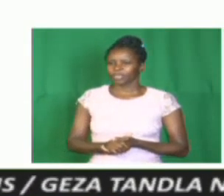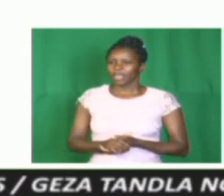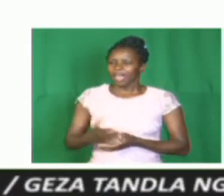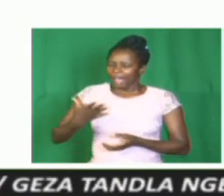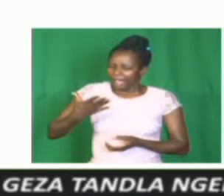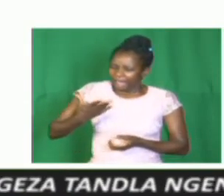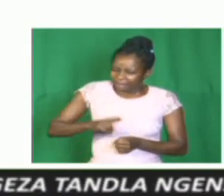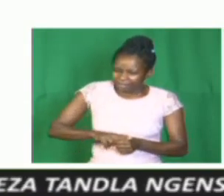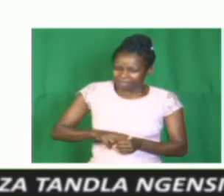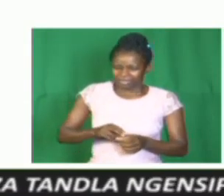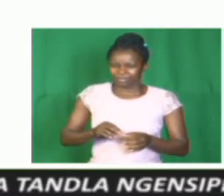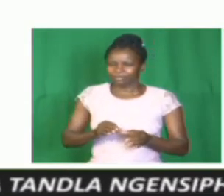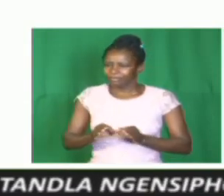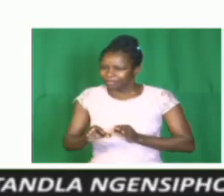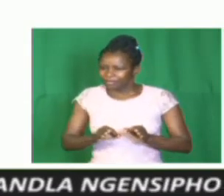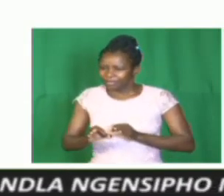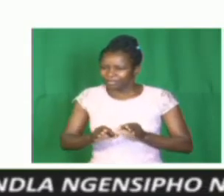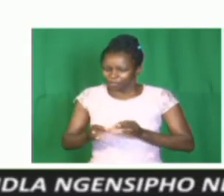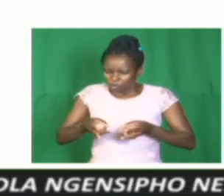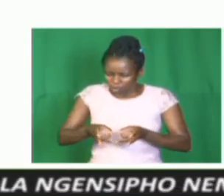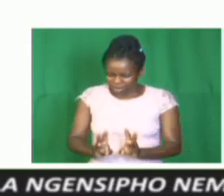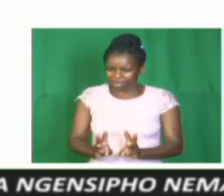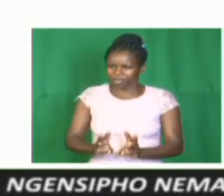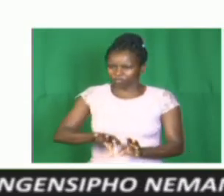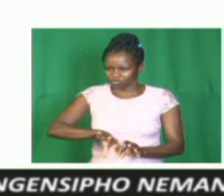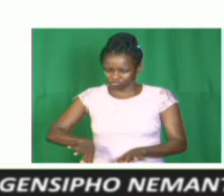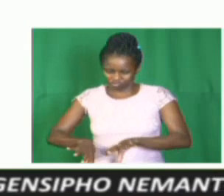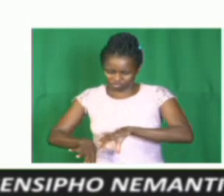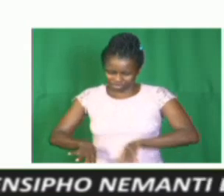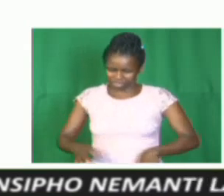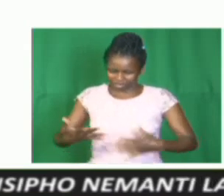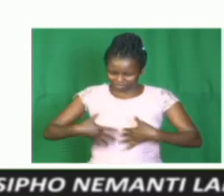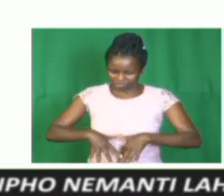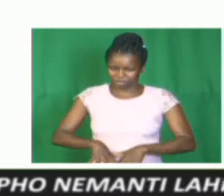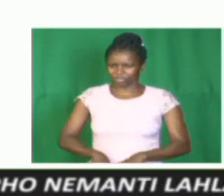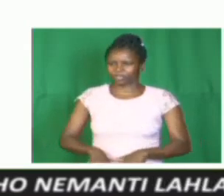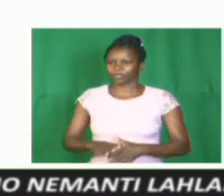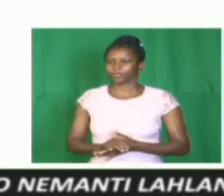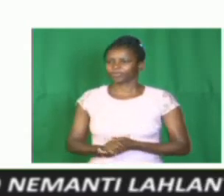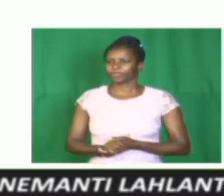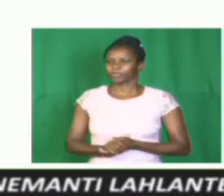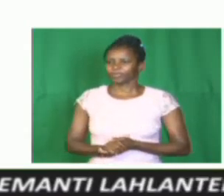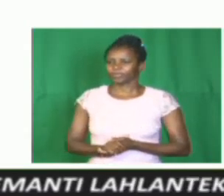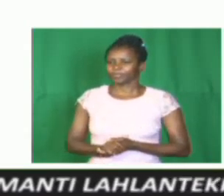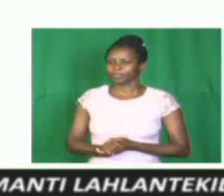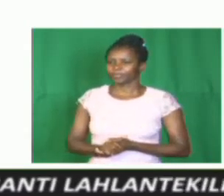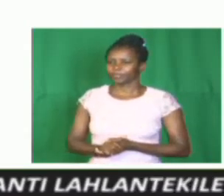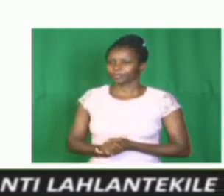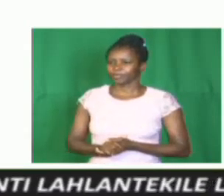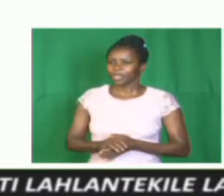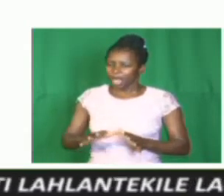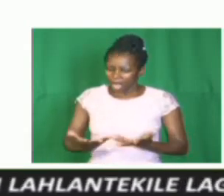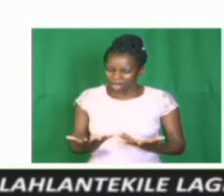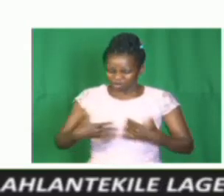describe methods of separating mixtures. You must be able to describe methods of